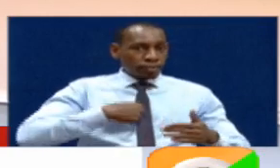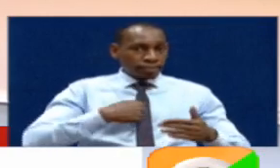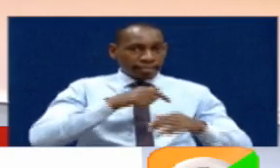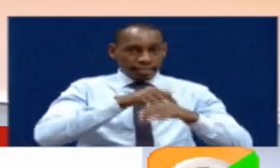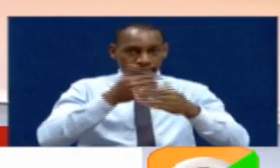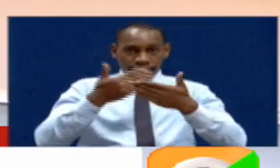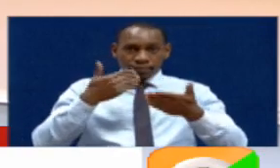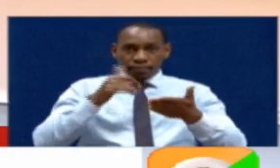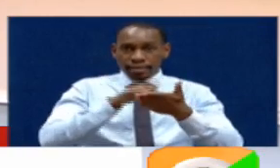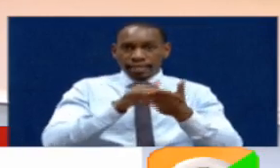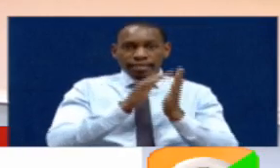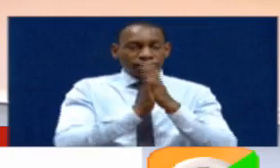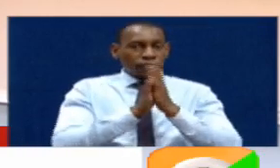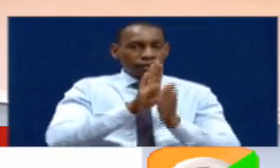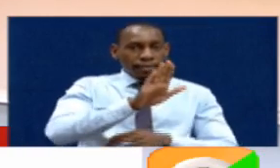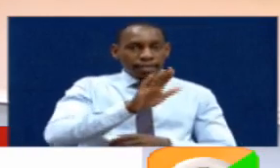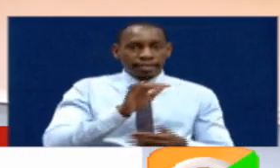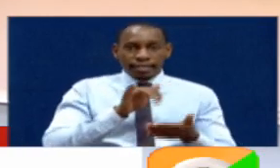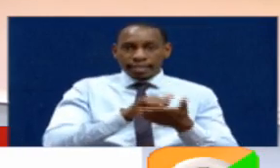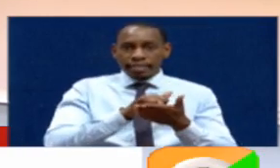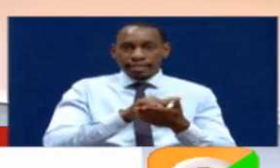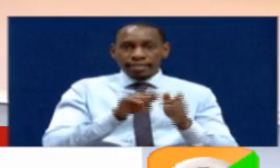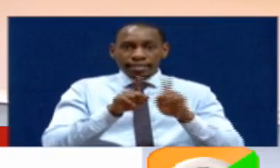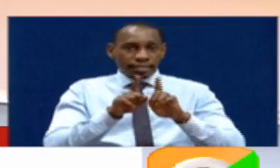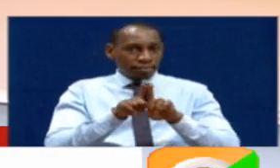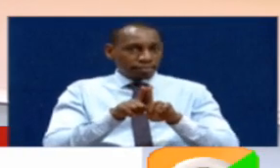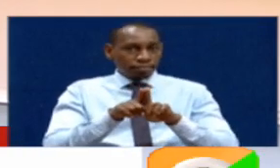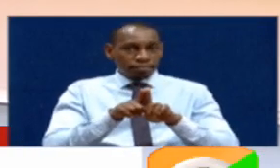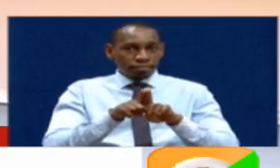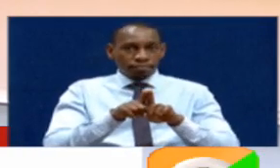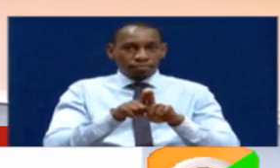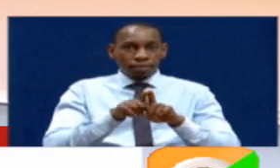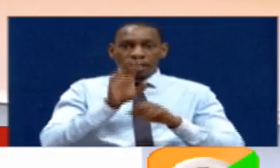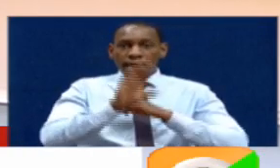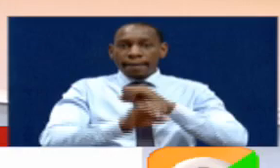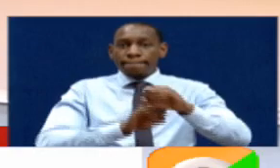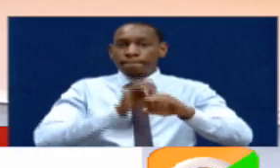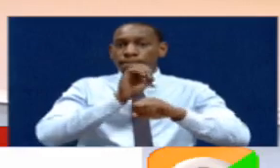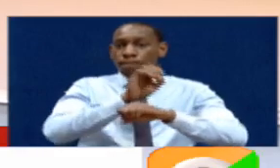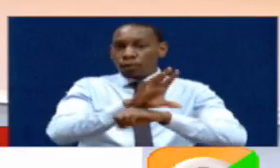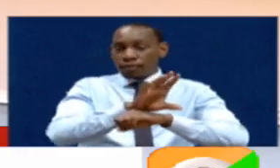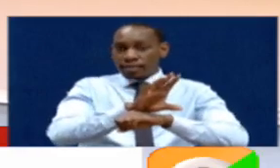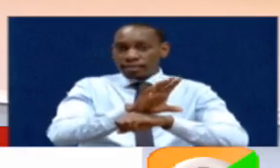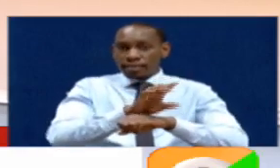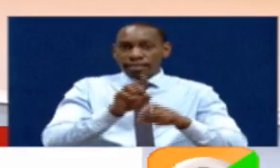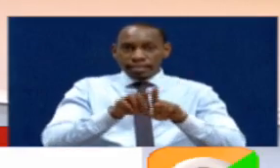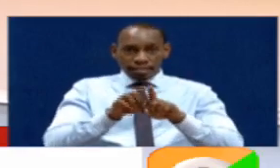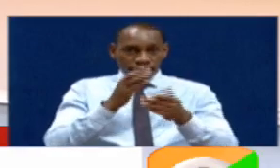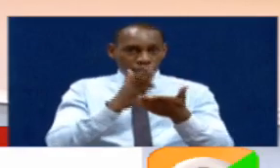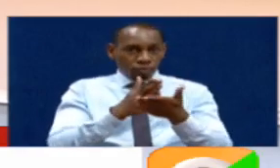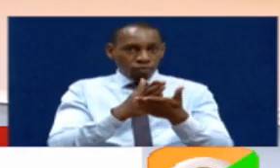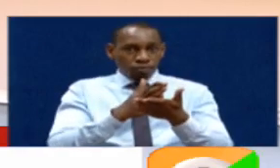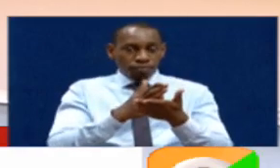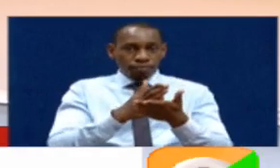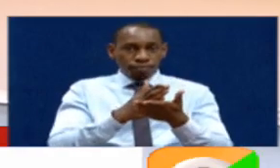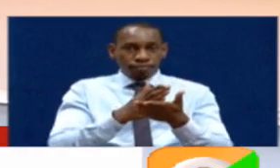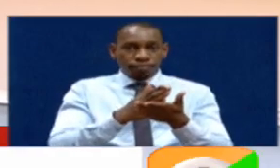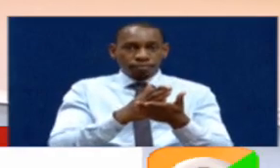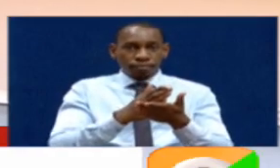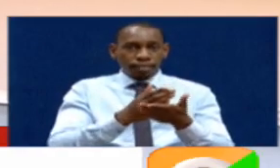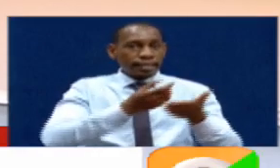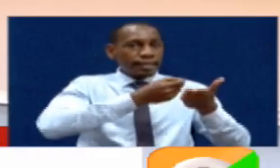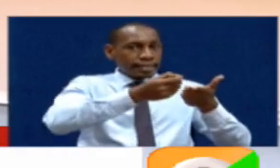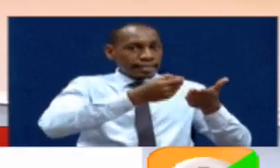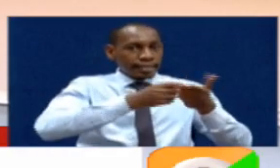on. Your story reads like a script straight out of a Hollywood movie. You are actually writing your life story